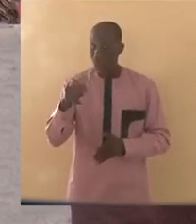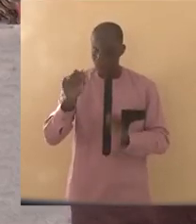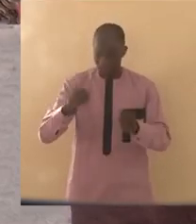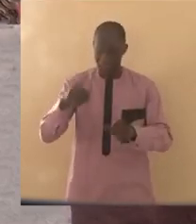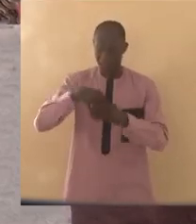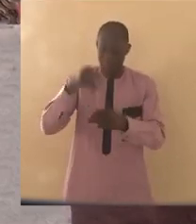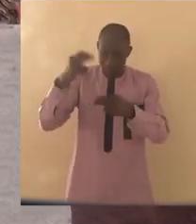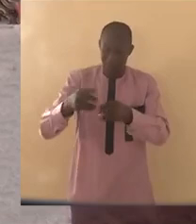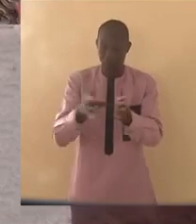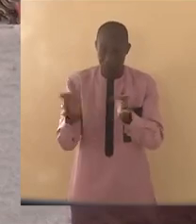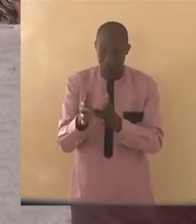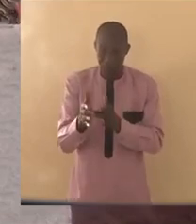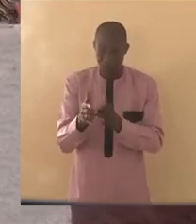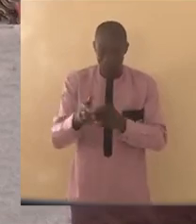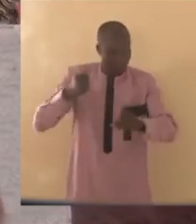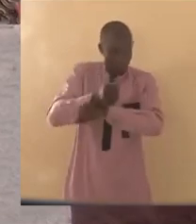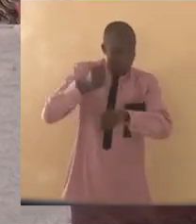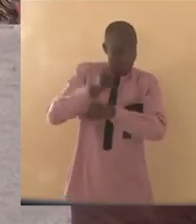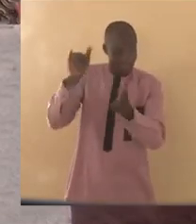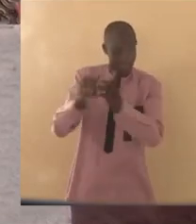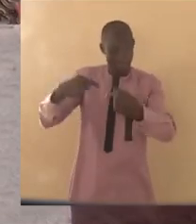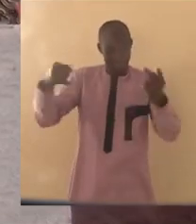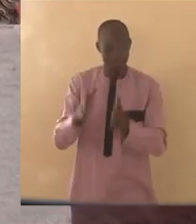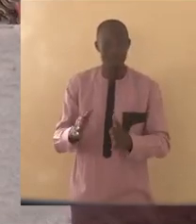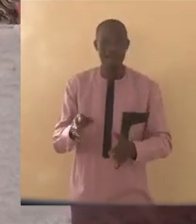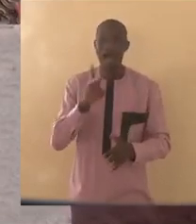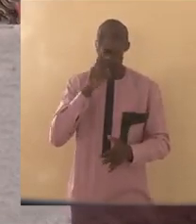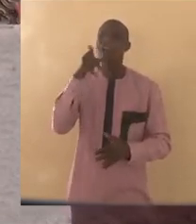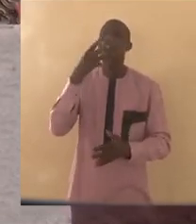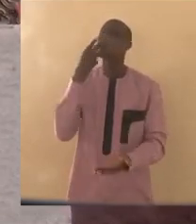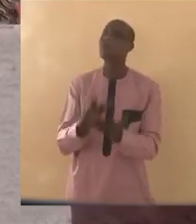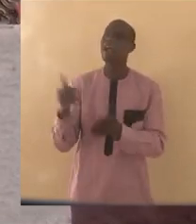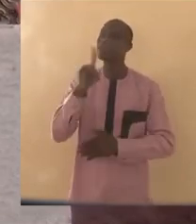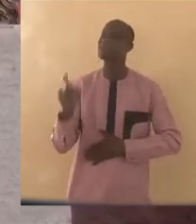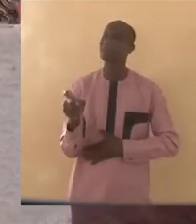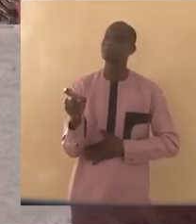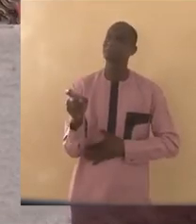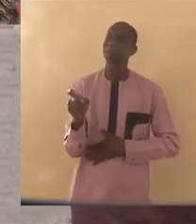you can, in the name of Jesus, be cursing such enemy? Are you well?